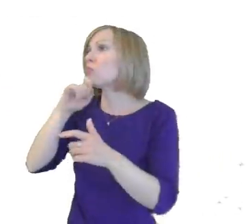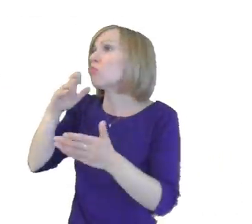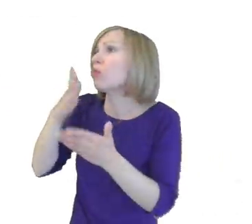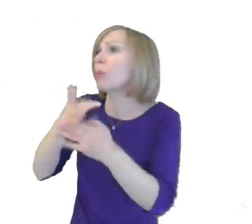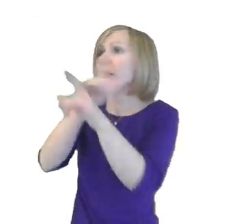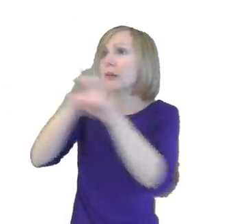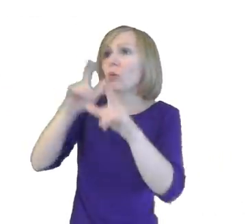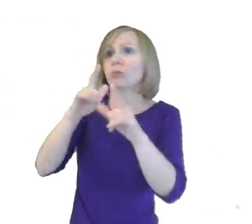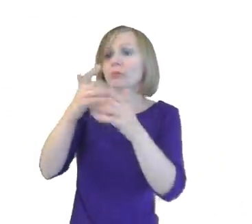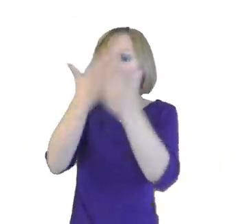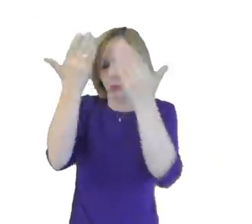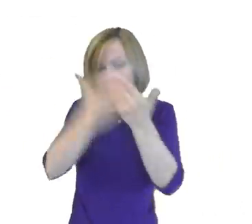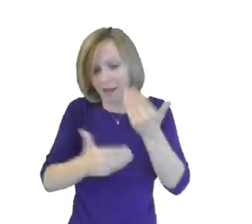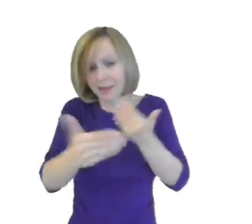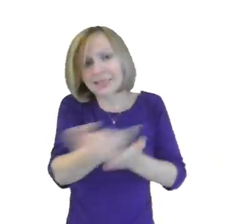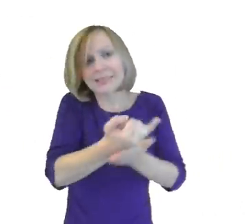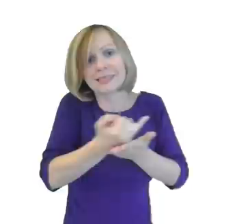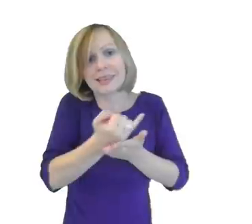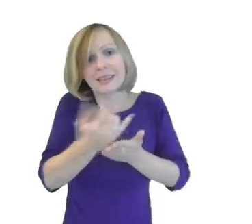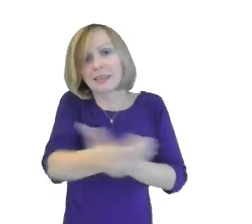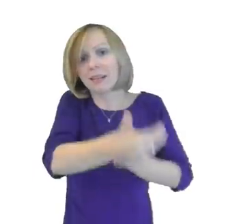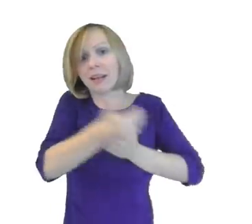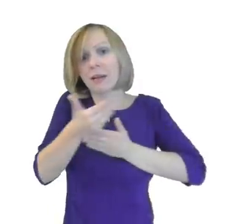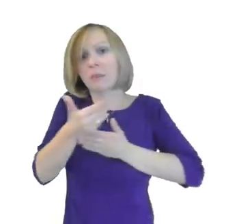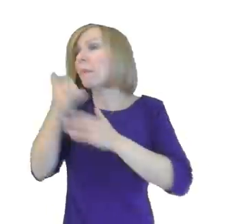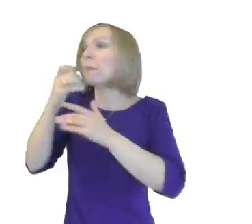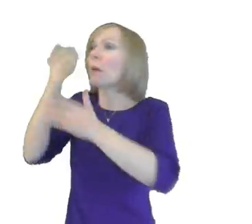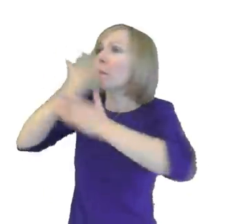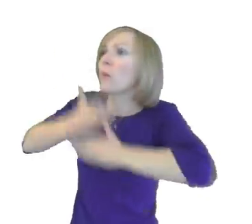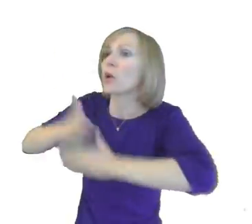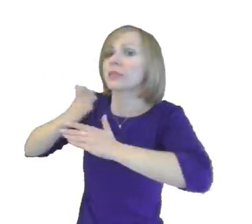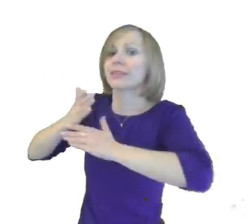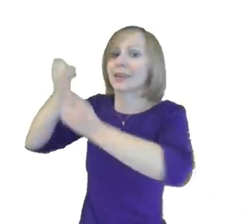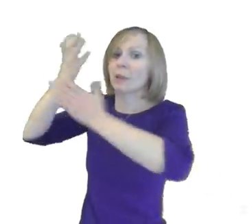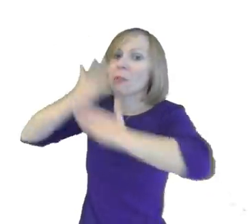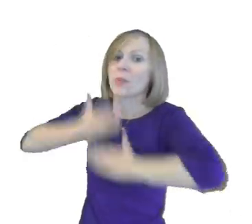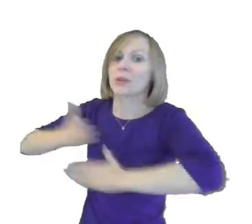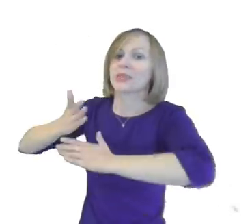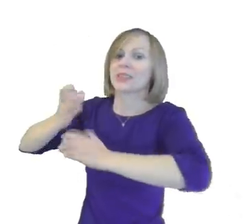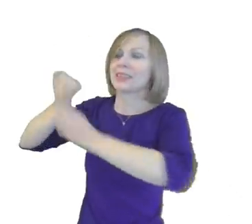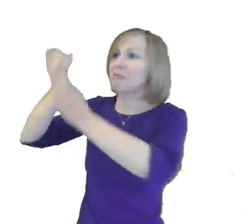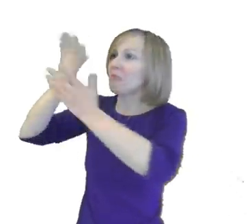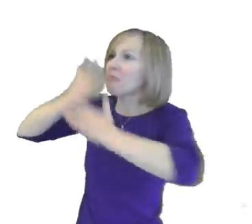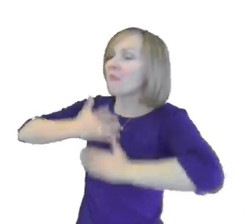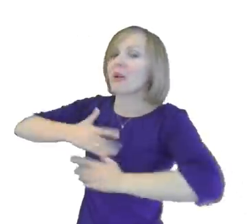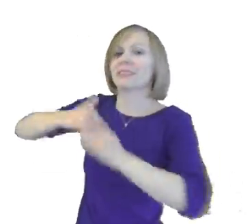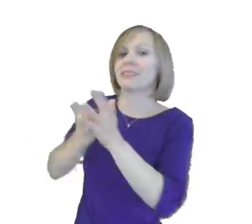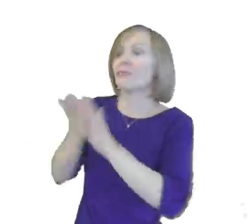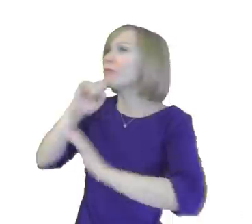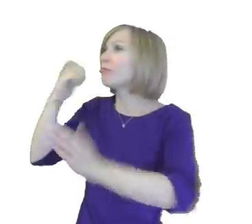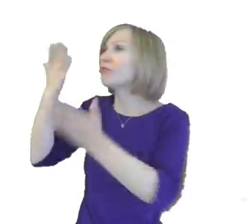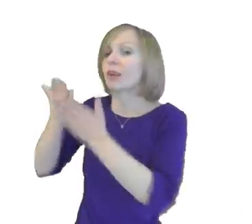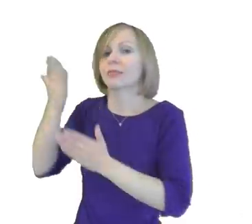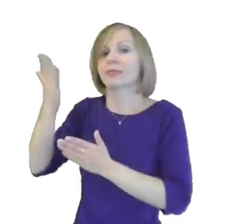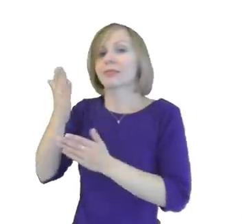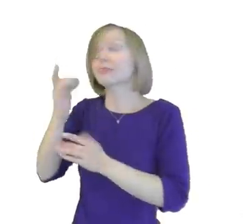O Lord, have mercy upon us, have mercy upon us. O Lord, let thy mercy lighten upon us, as our trust is in thee. O Lord, in thee have